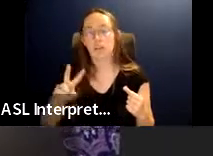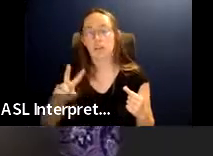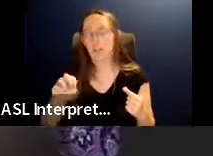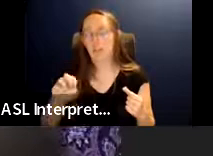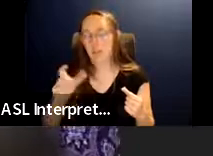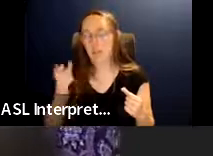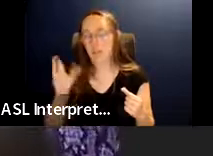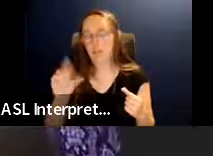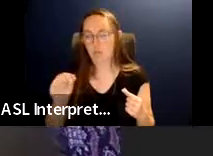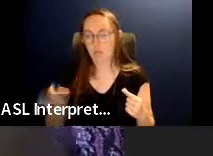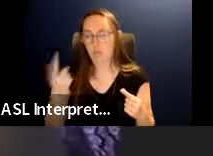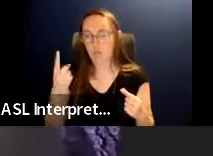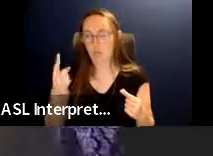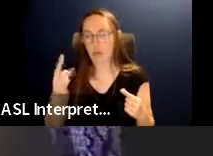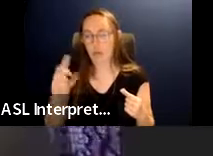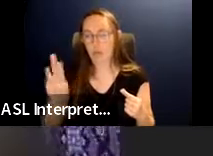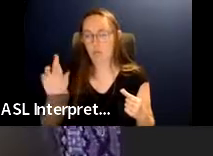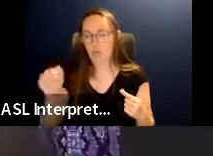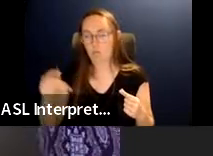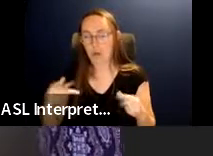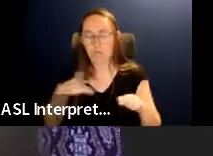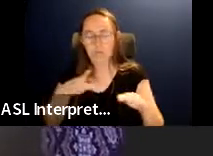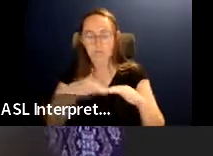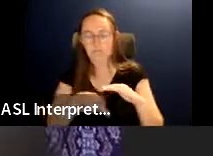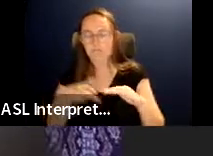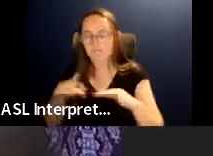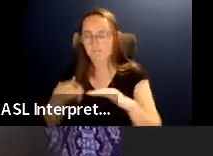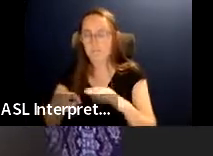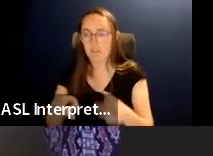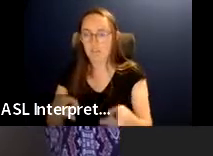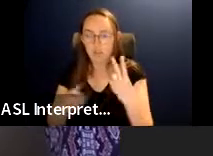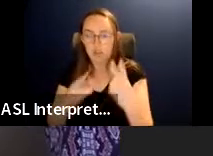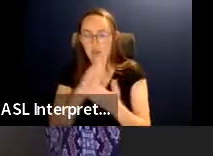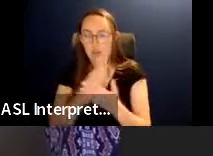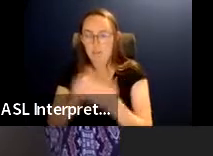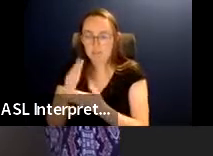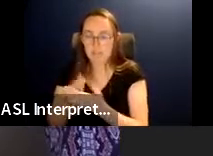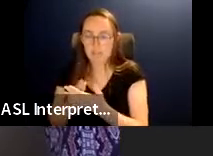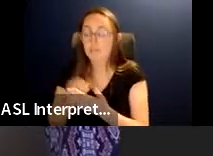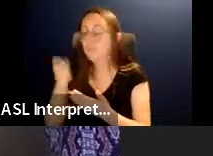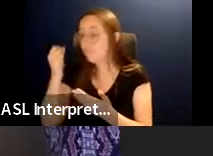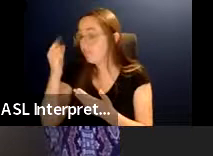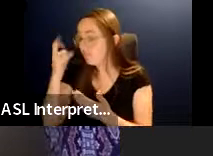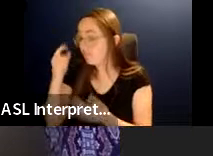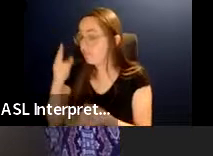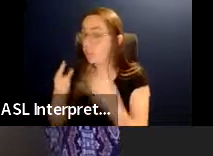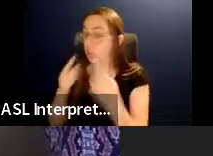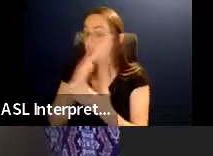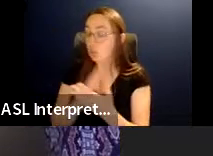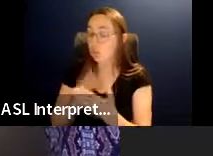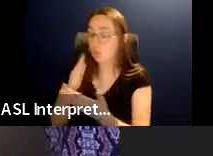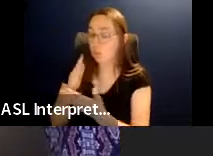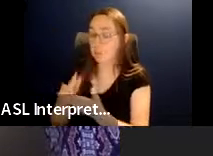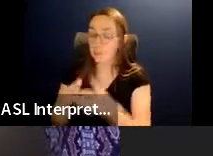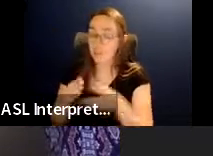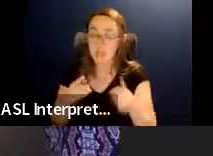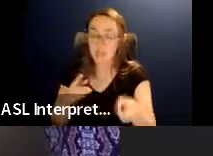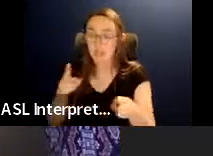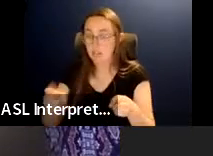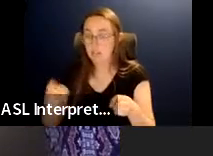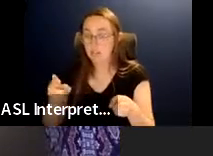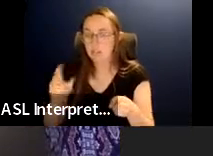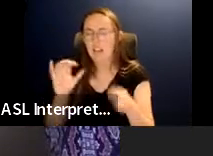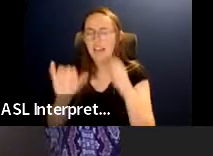a piece off the end, two pieces off the end actually. So the two pieces that I'm cutting off the end is going to be